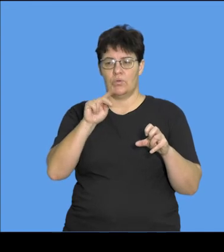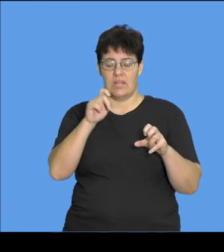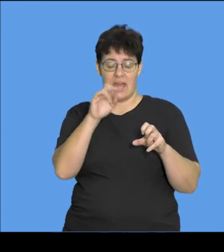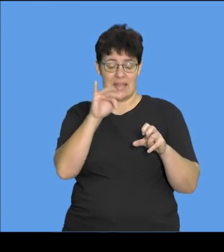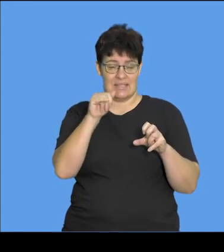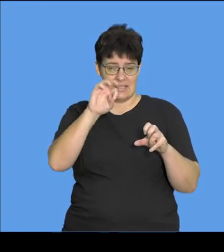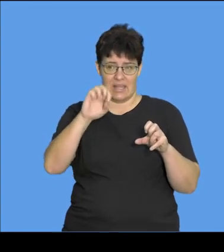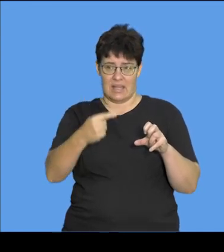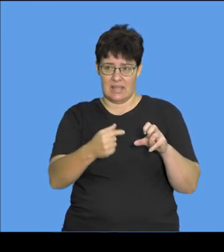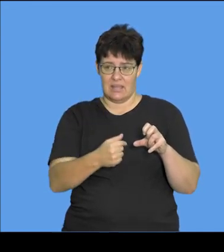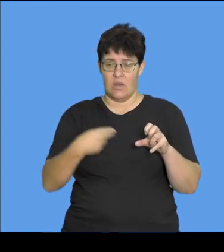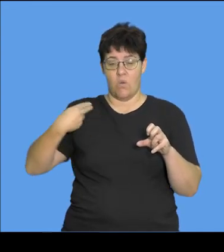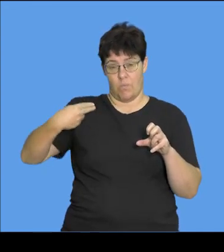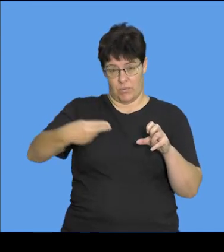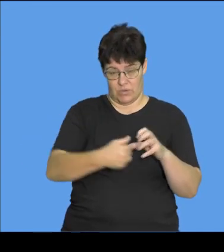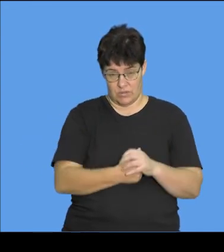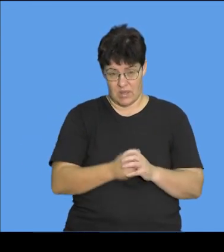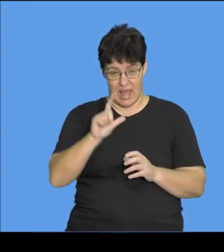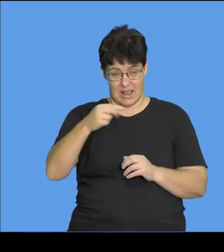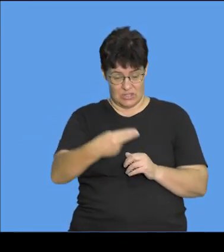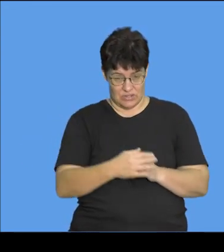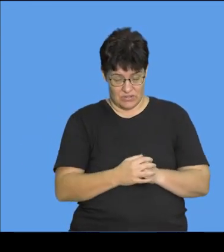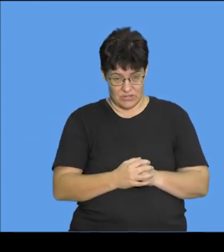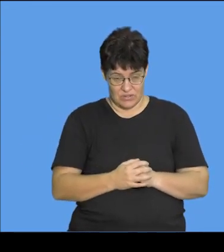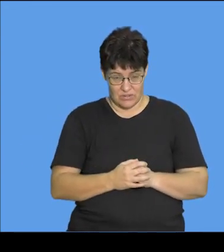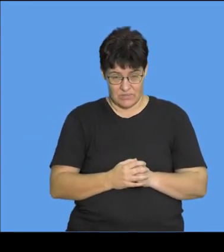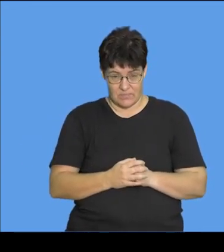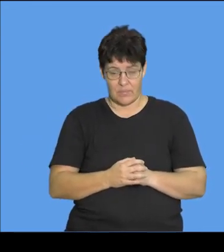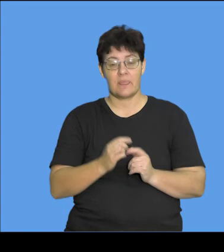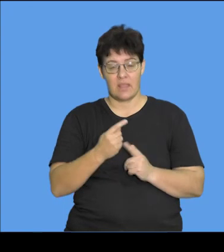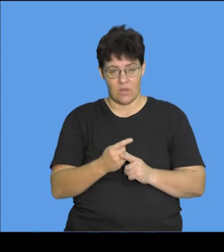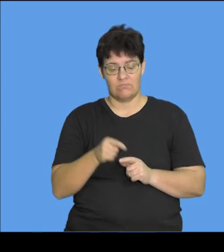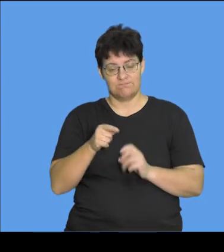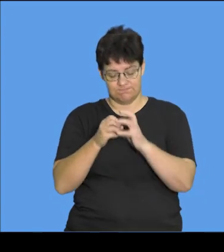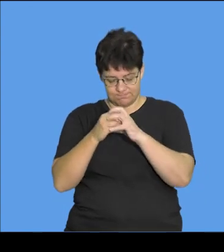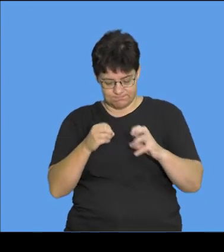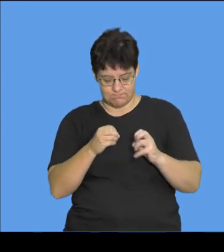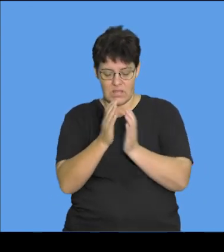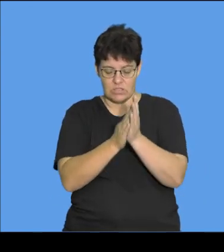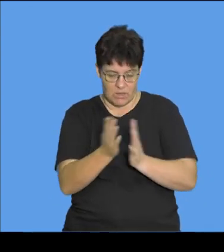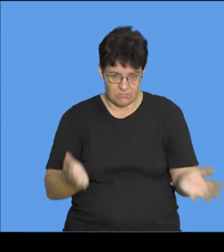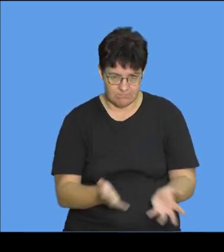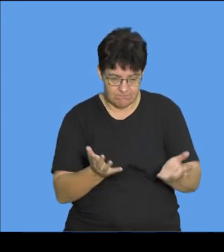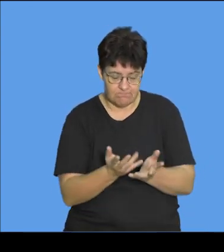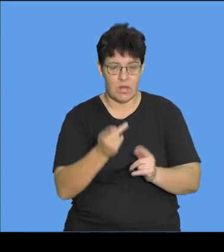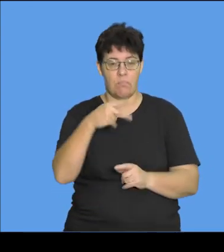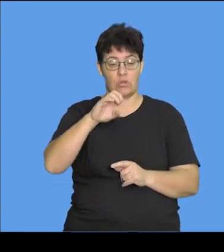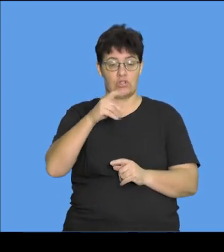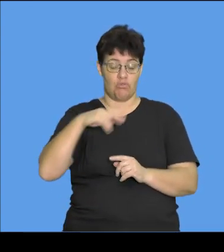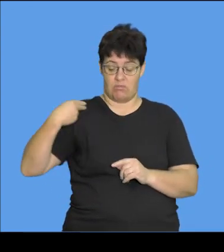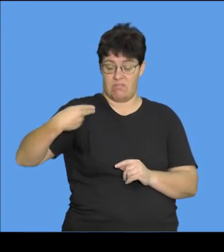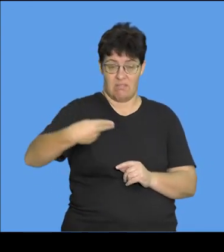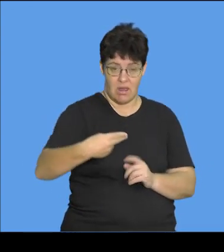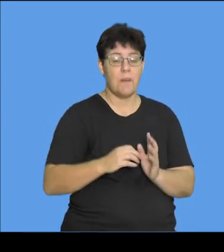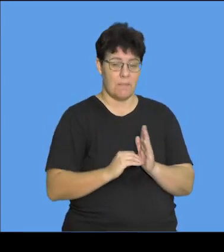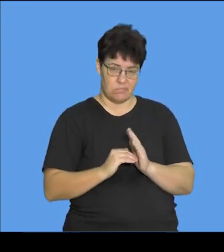corpus luteum is maintained by LH, and in turn, the corpus luteum stimulates the production of progesterone, and we see that the